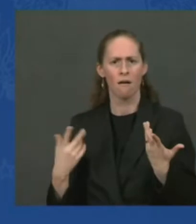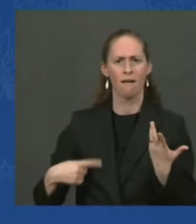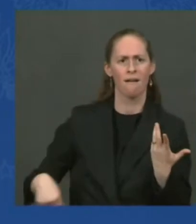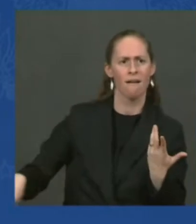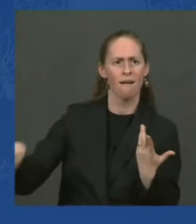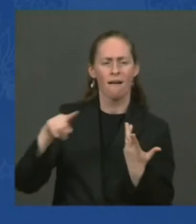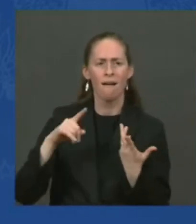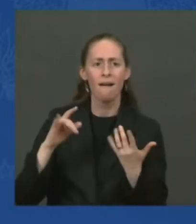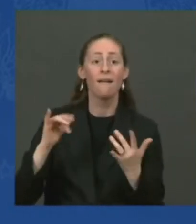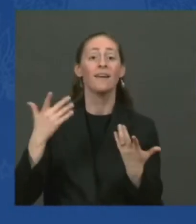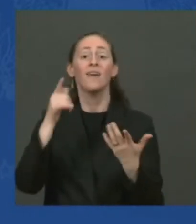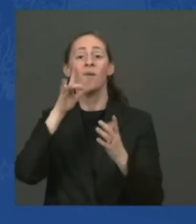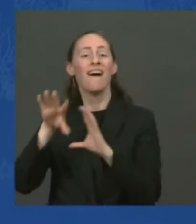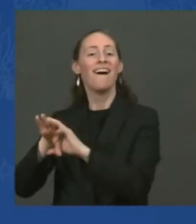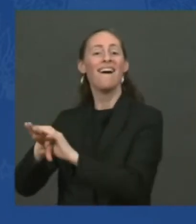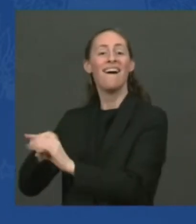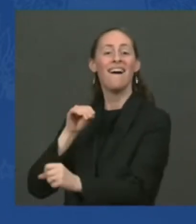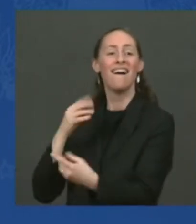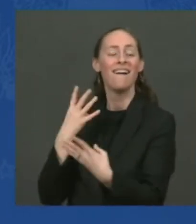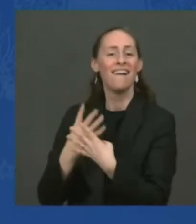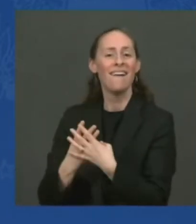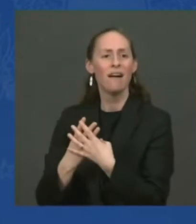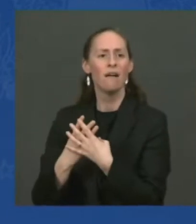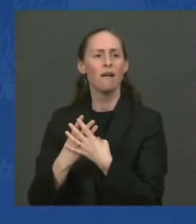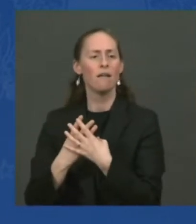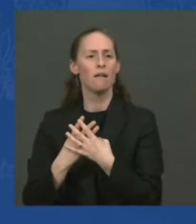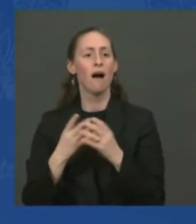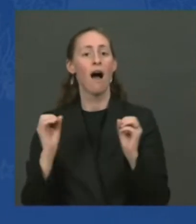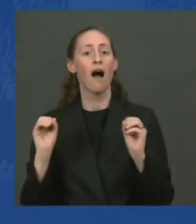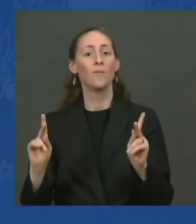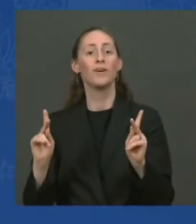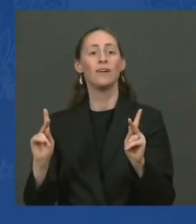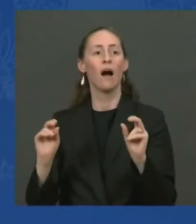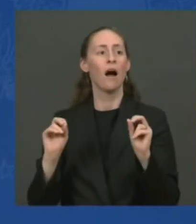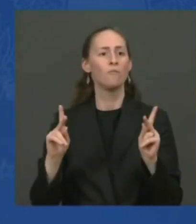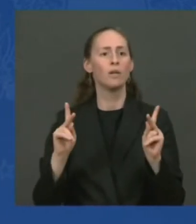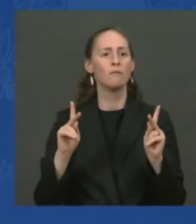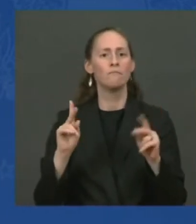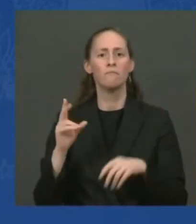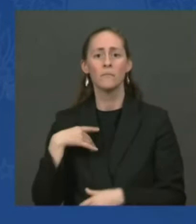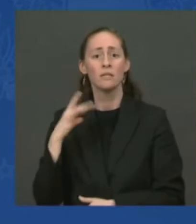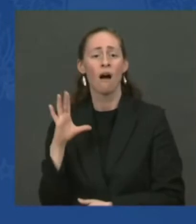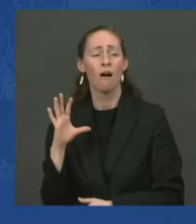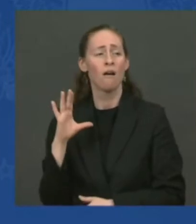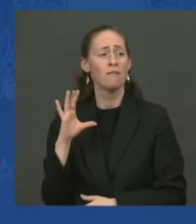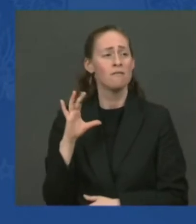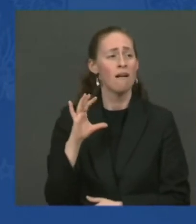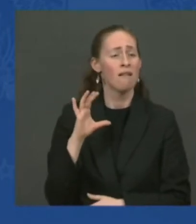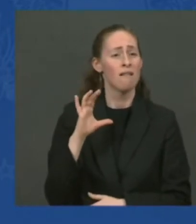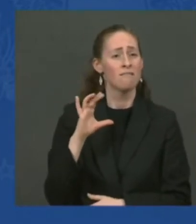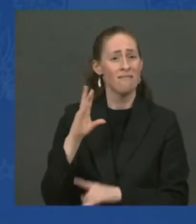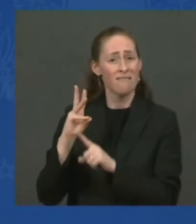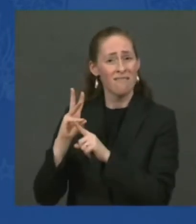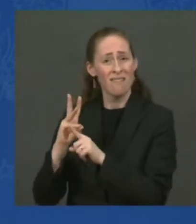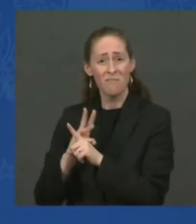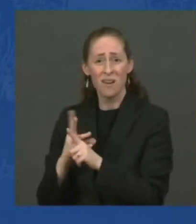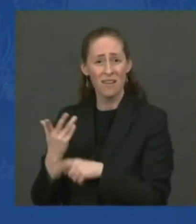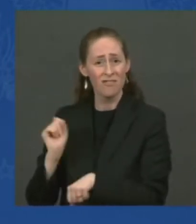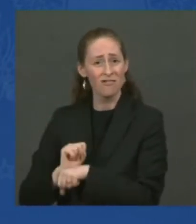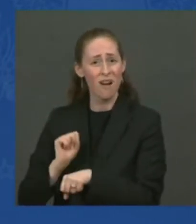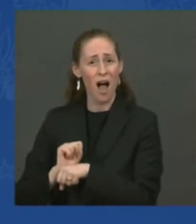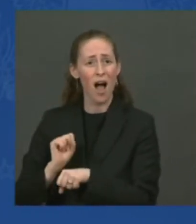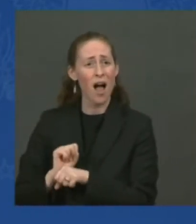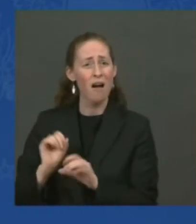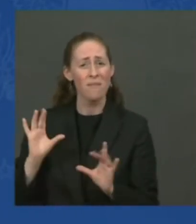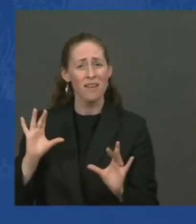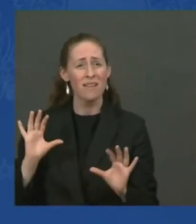doors were closed to me. I searched for a job for 6 months with no offers. Finally, as a last-ditch effort, I